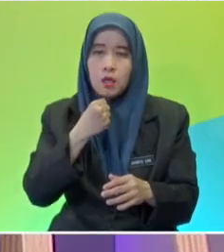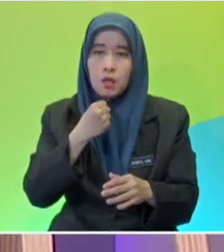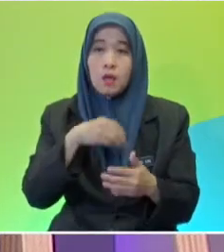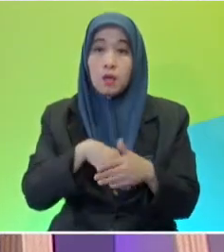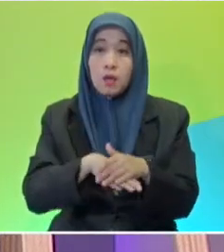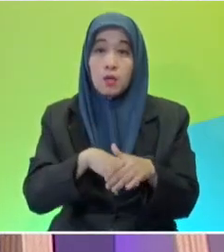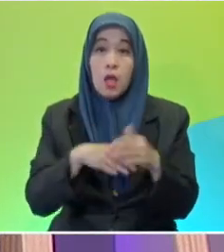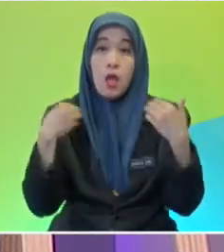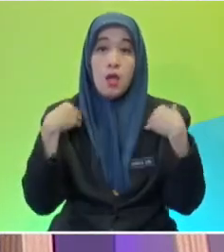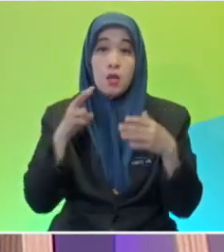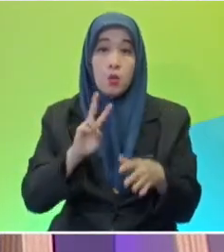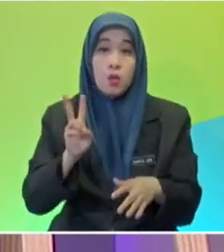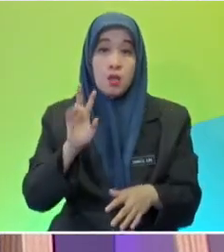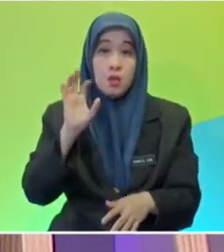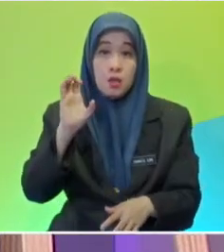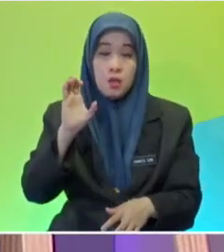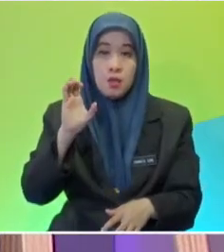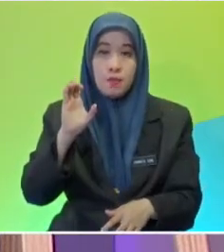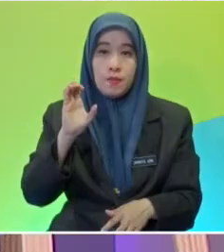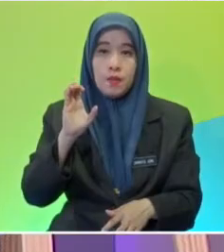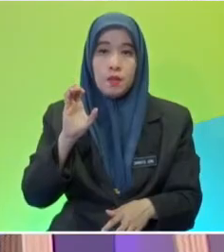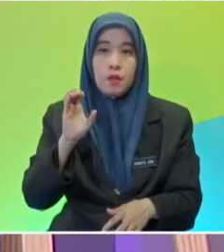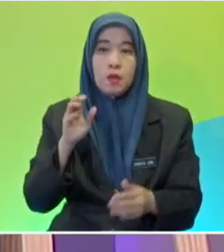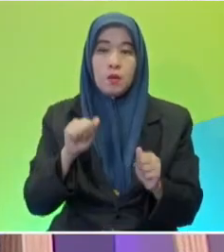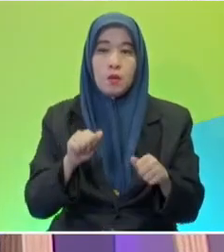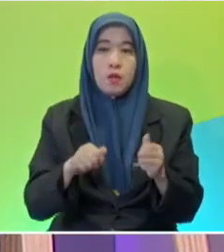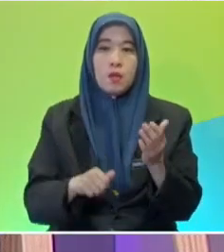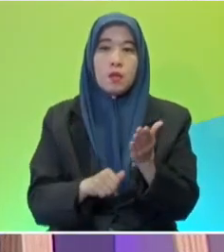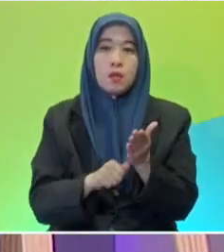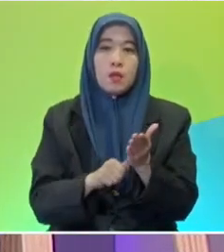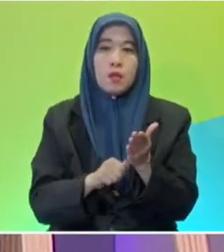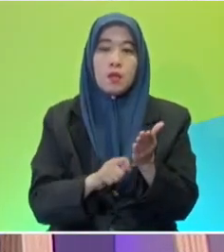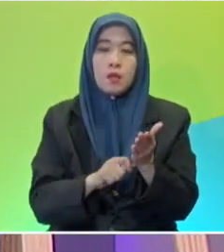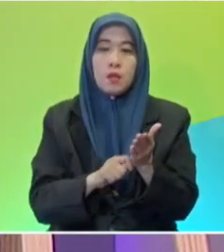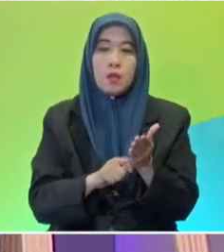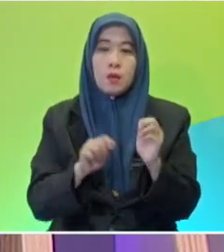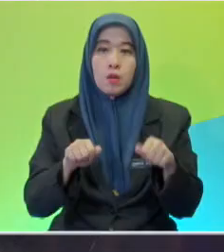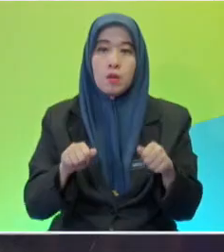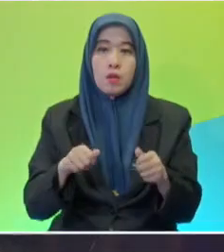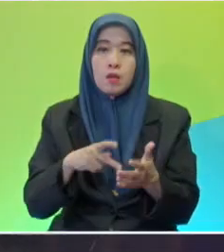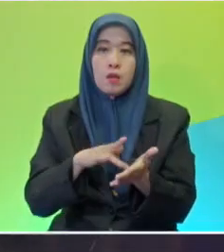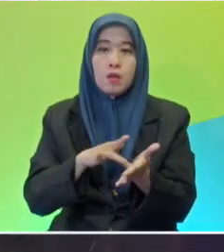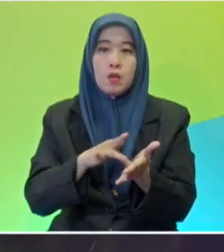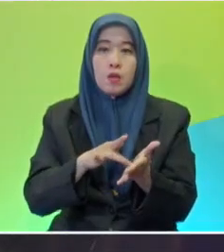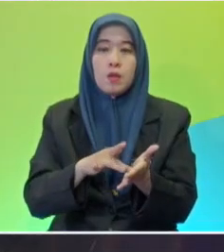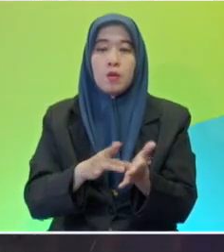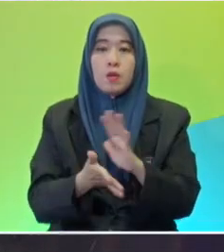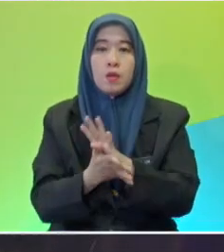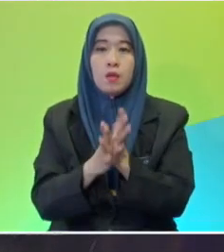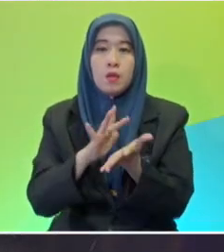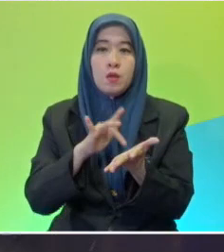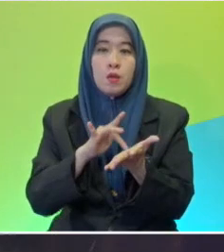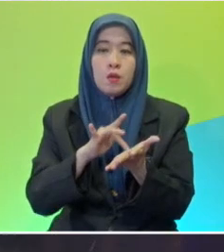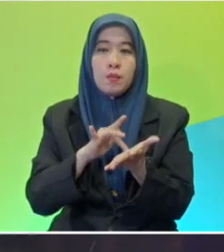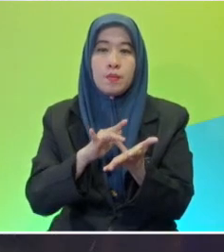of course there are some other supplements they will add on. Then it will produce medicine. Okay. So these